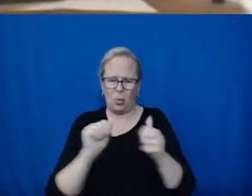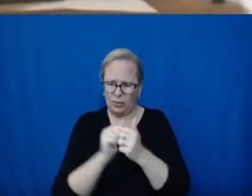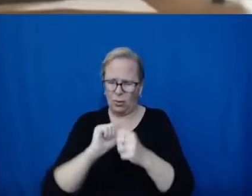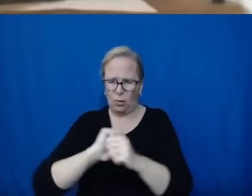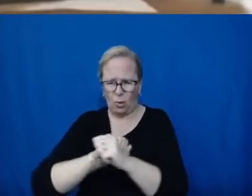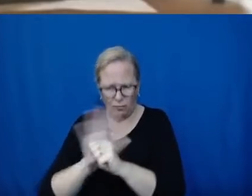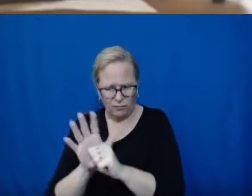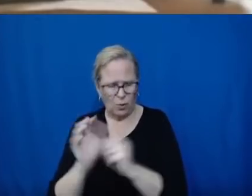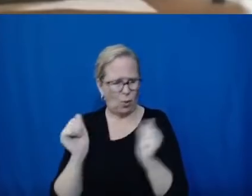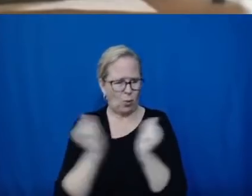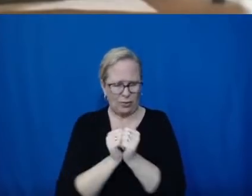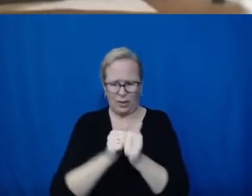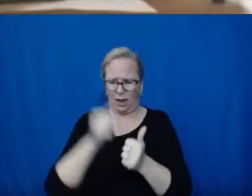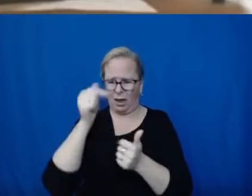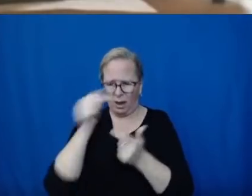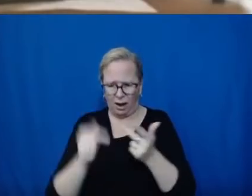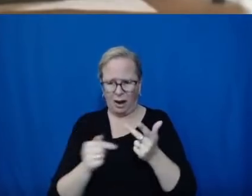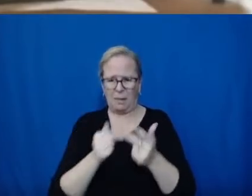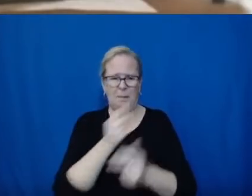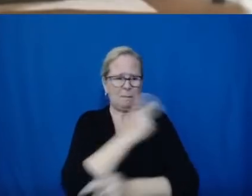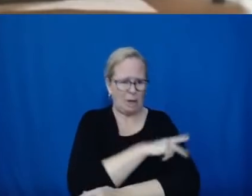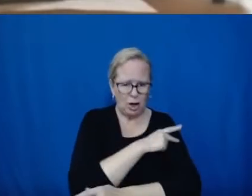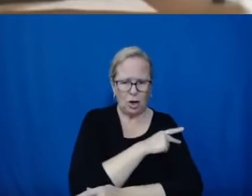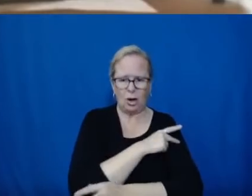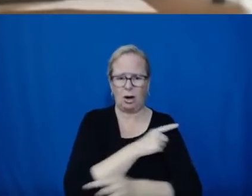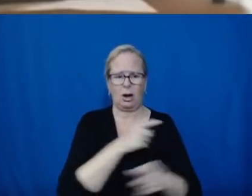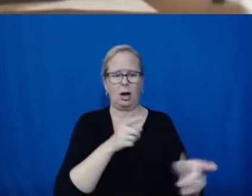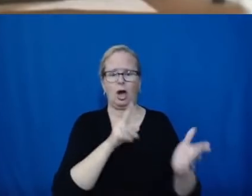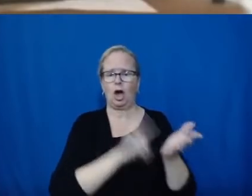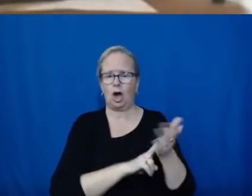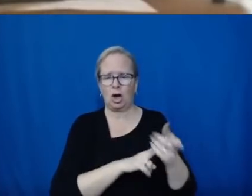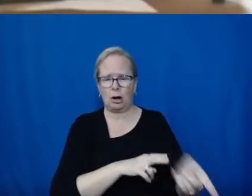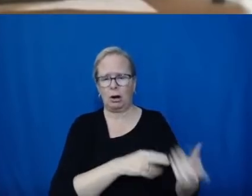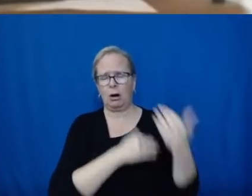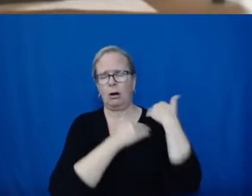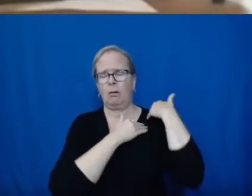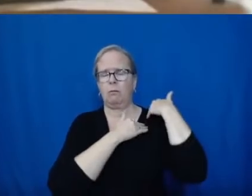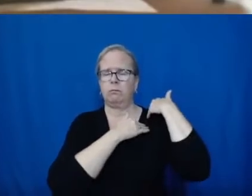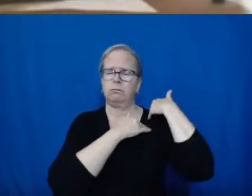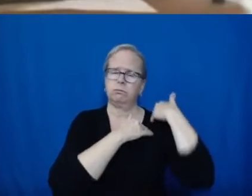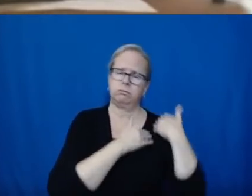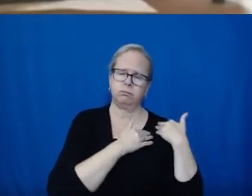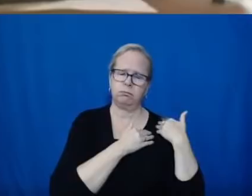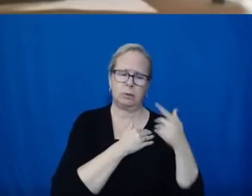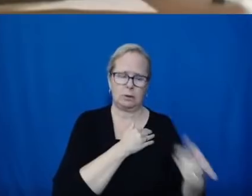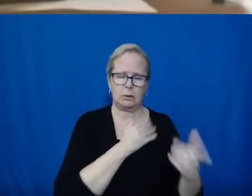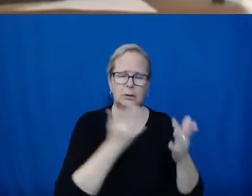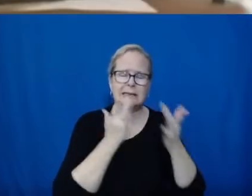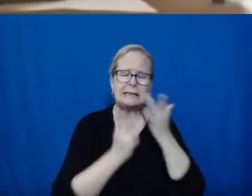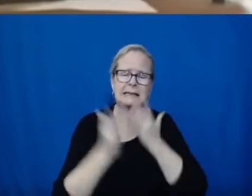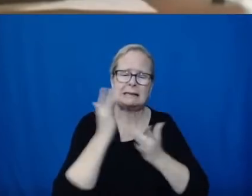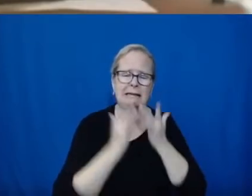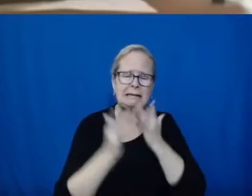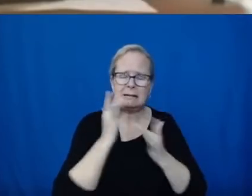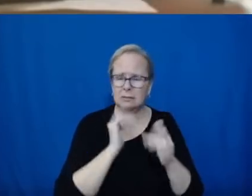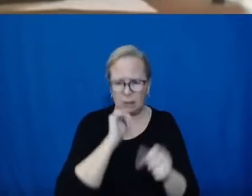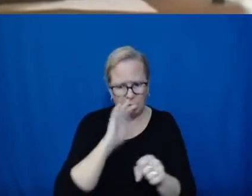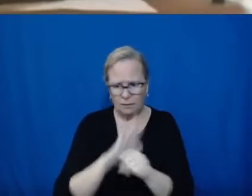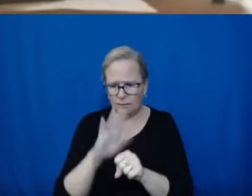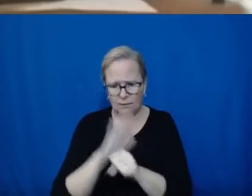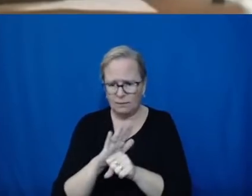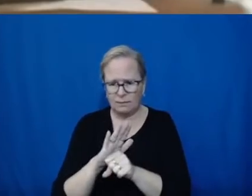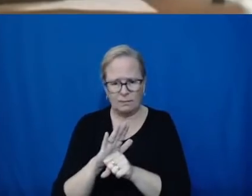another duty to our staff. We lack the important equipment necessary to look after these critical patients. We sometimes feel like we are channeling MacGyver